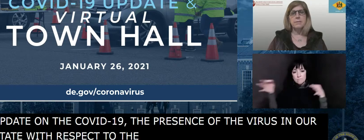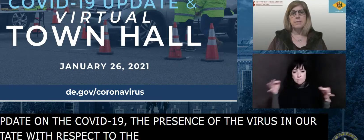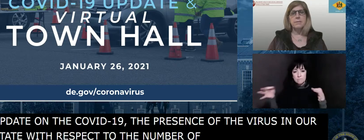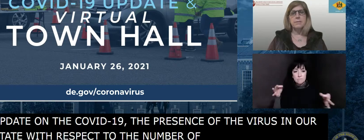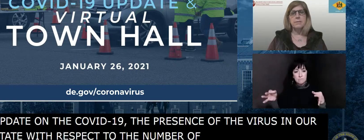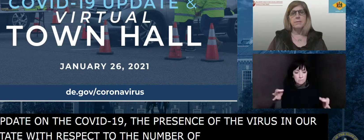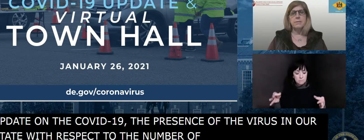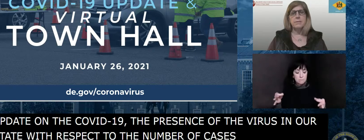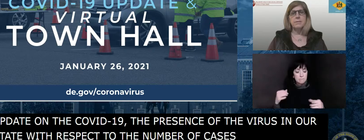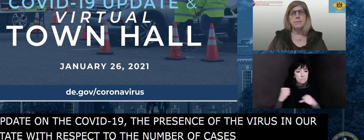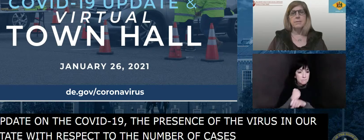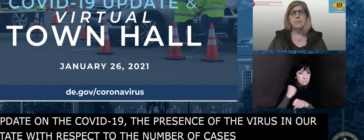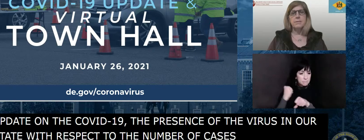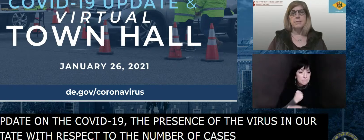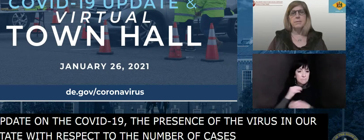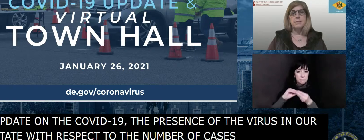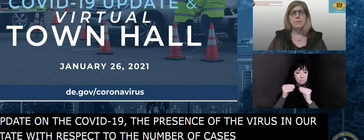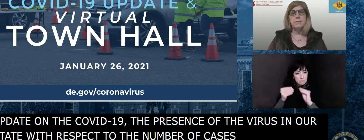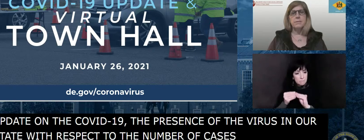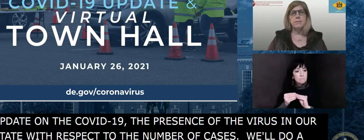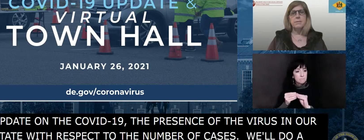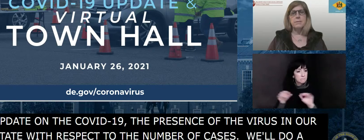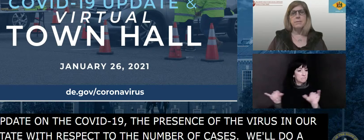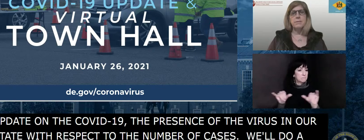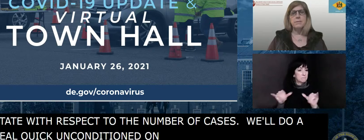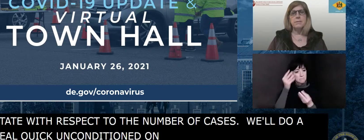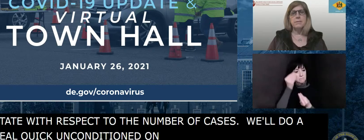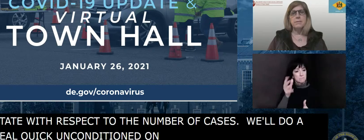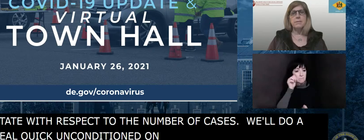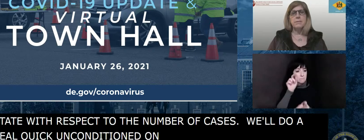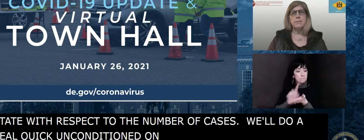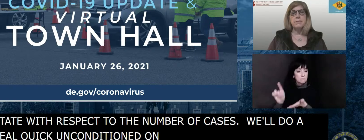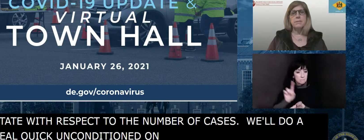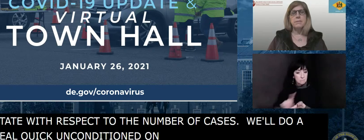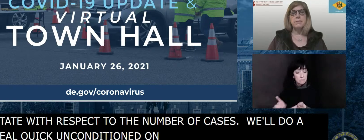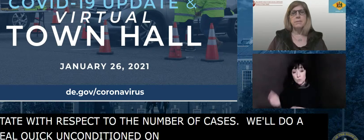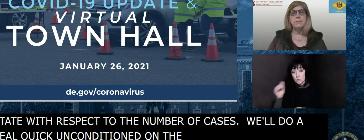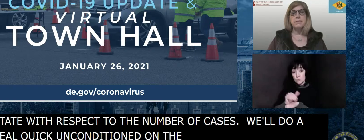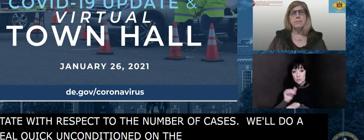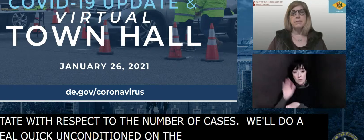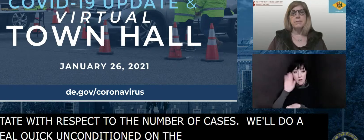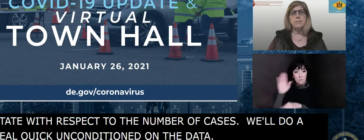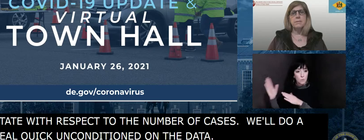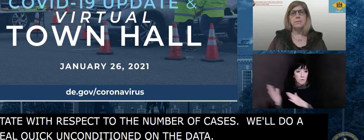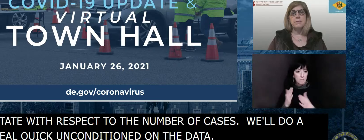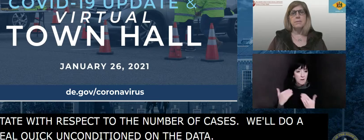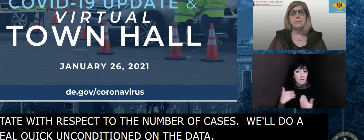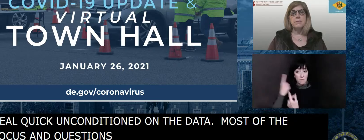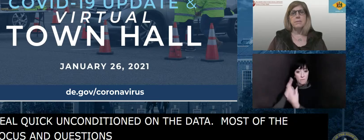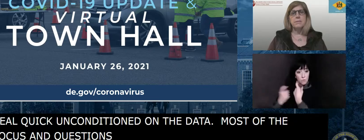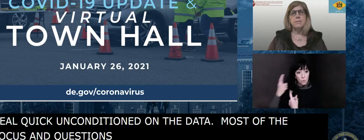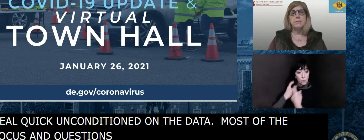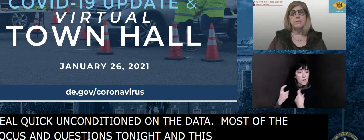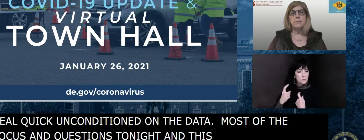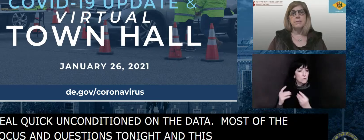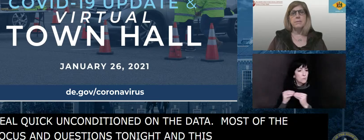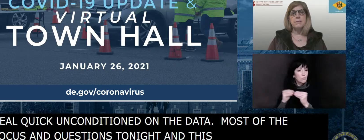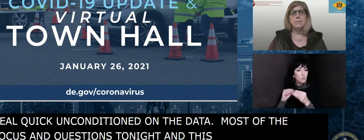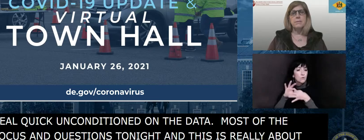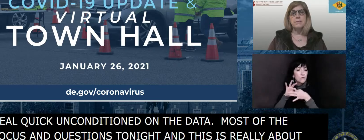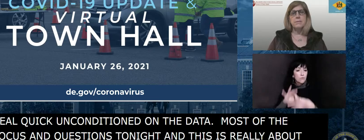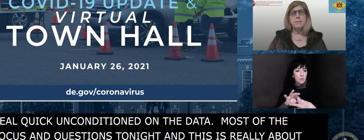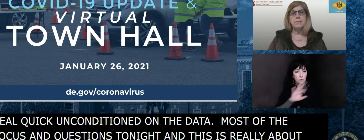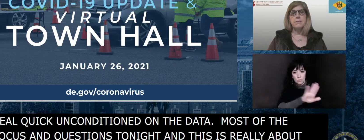on the data as we do each week. Most of the focus and the questions tonight, and this was really more about your questions than anything